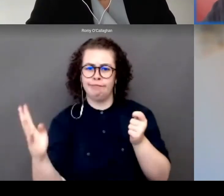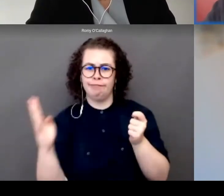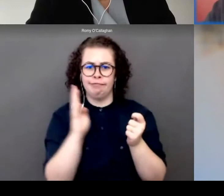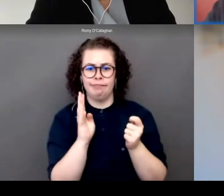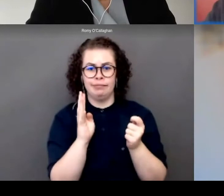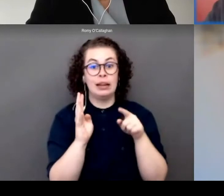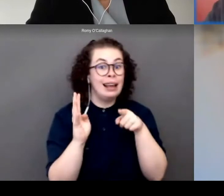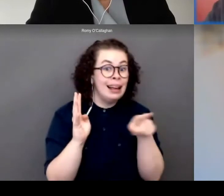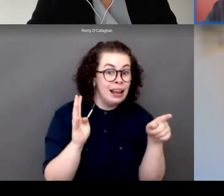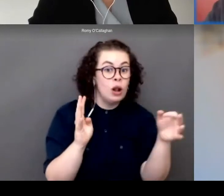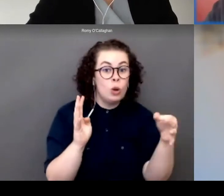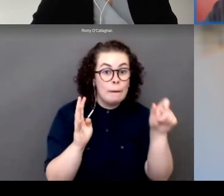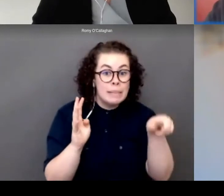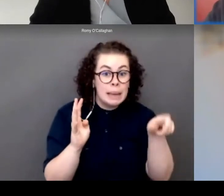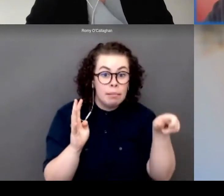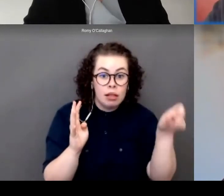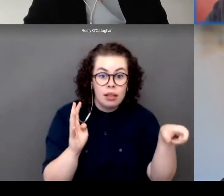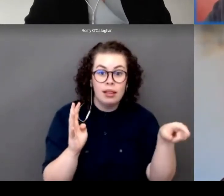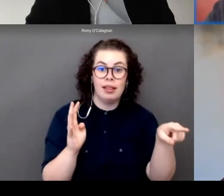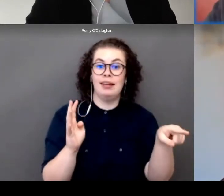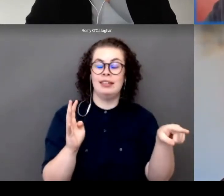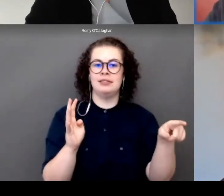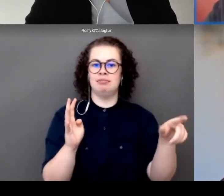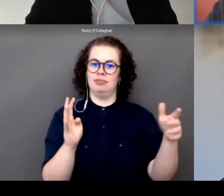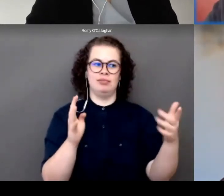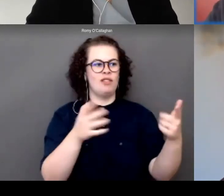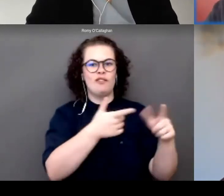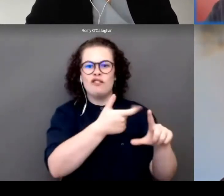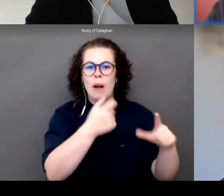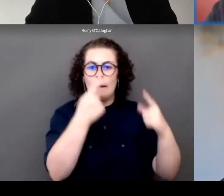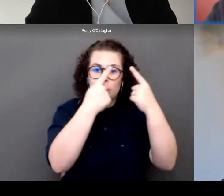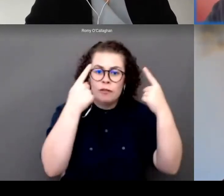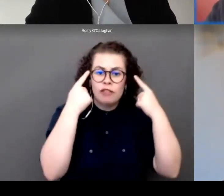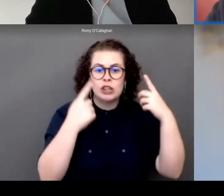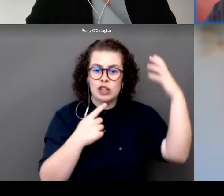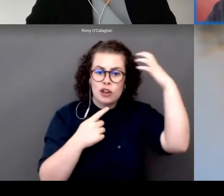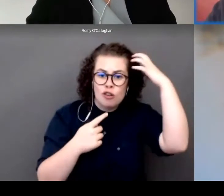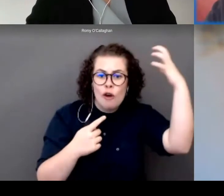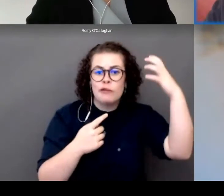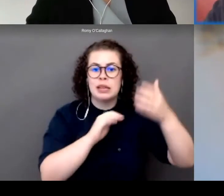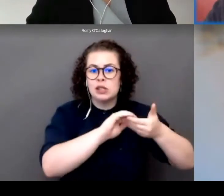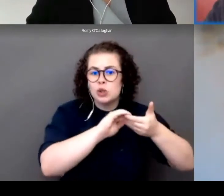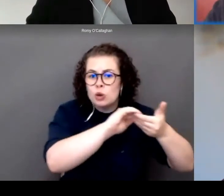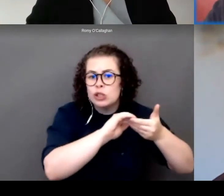residents, local institutions, representatives of local institutions, of associations,